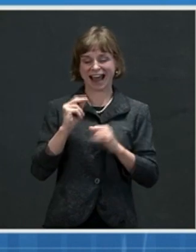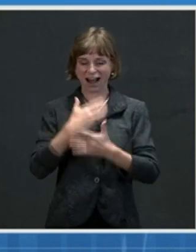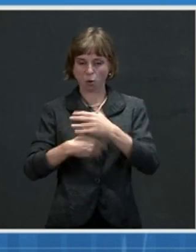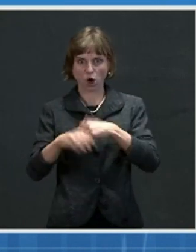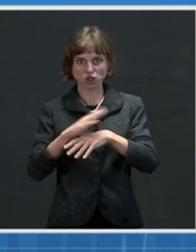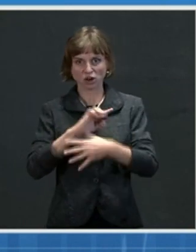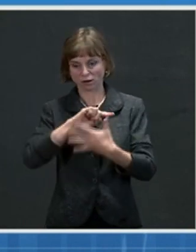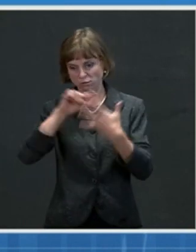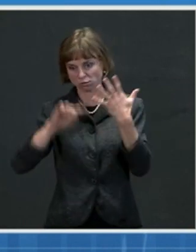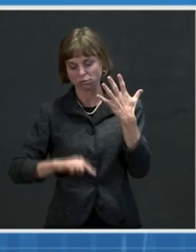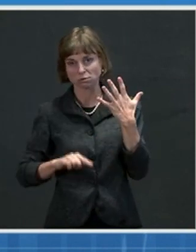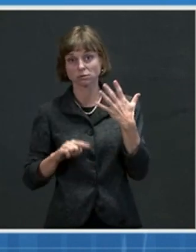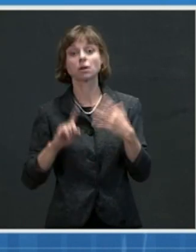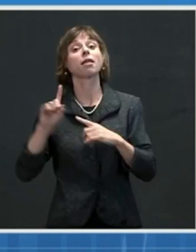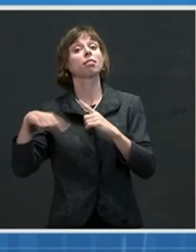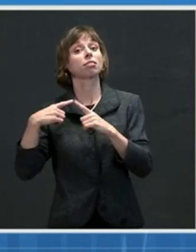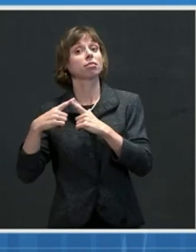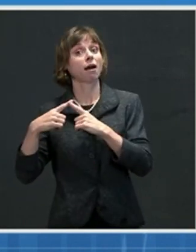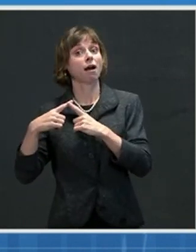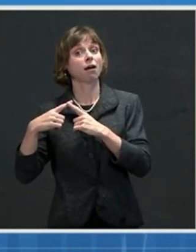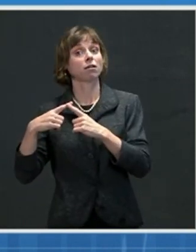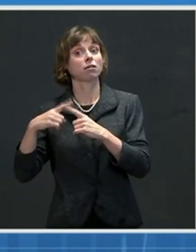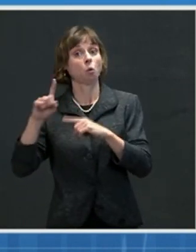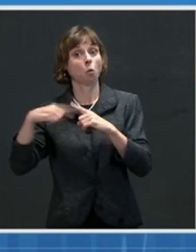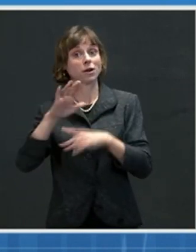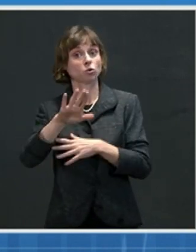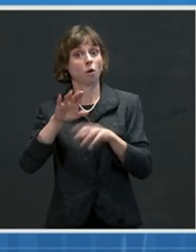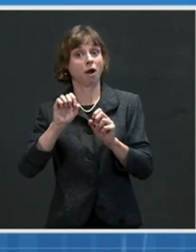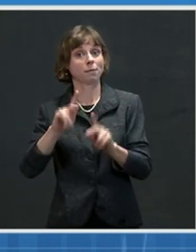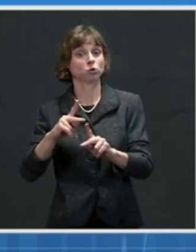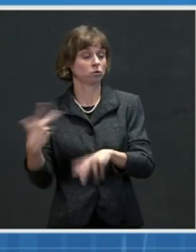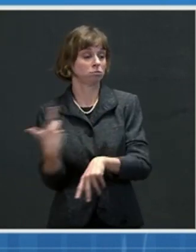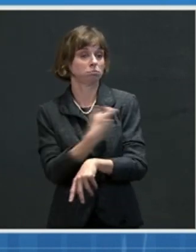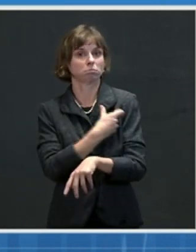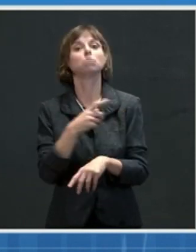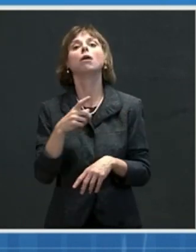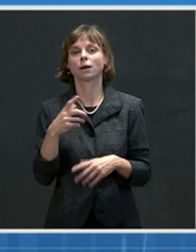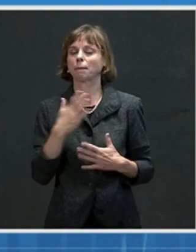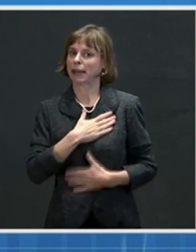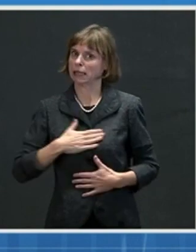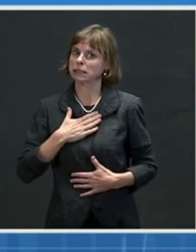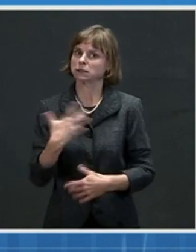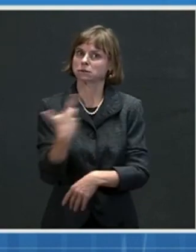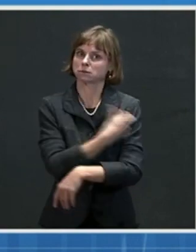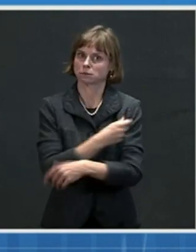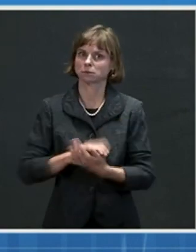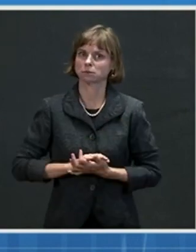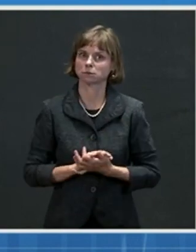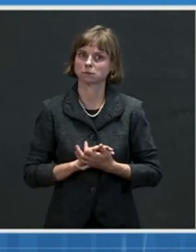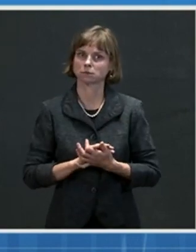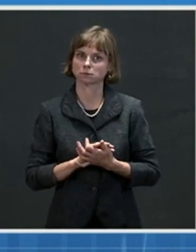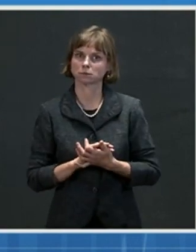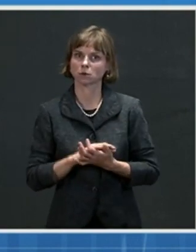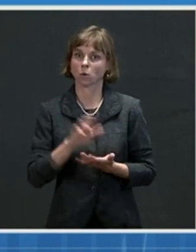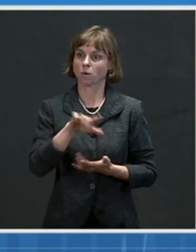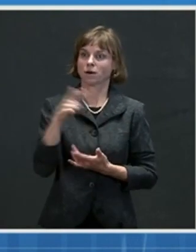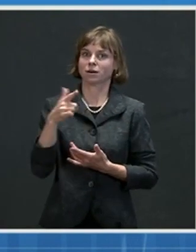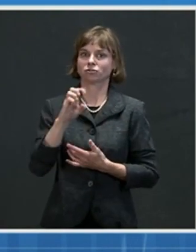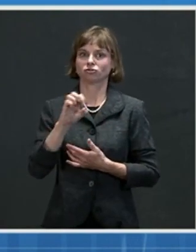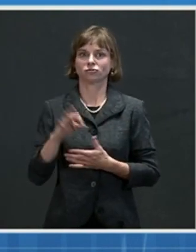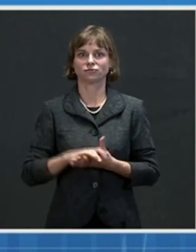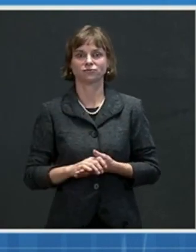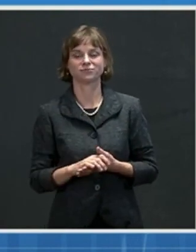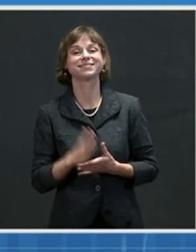when vaccine becomes available to you, to please get vaccinated. So I'll hand it back to you, Jeff. Well, thank you,